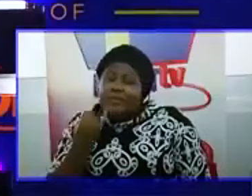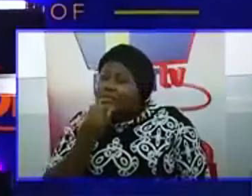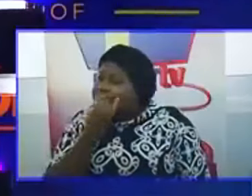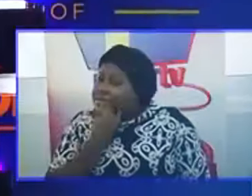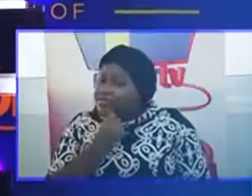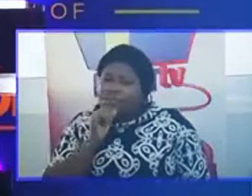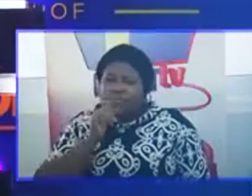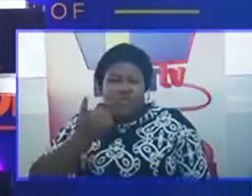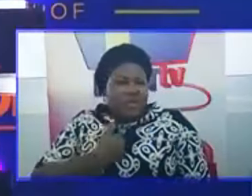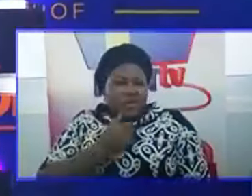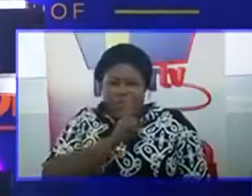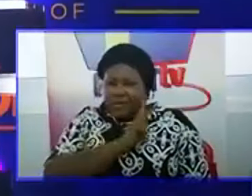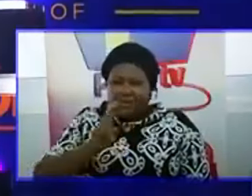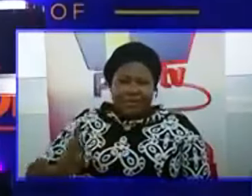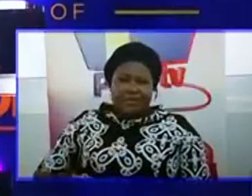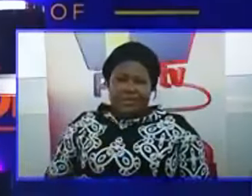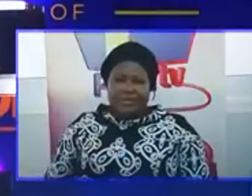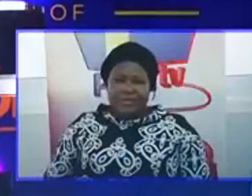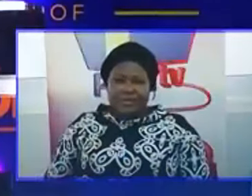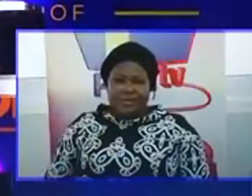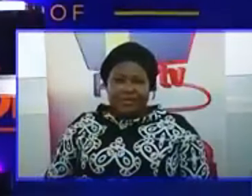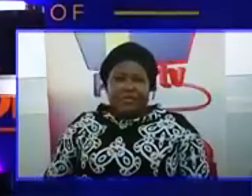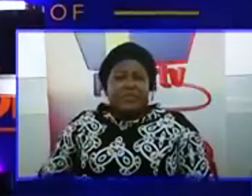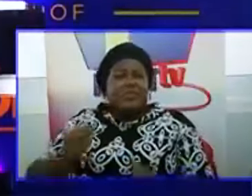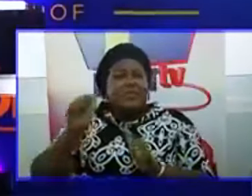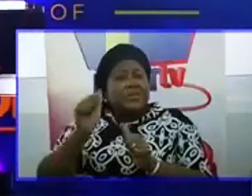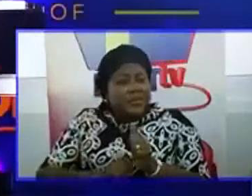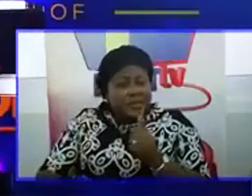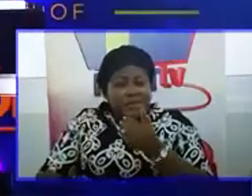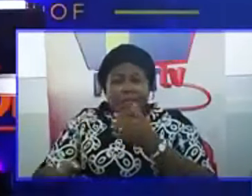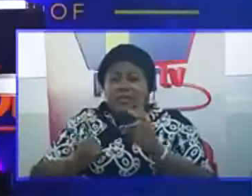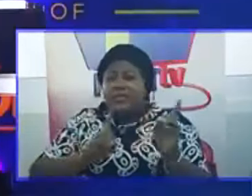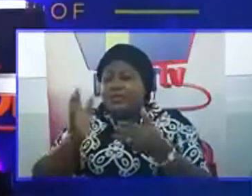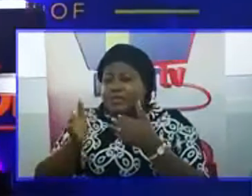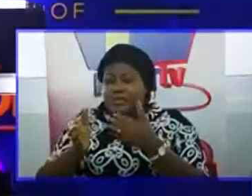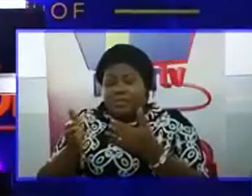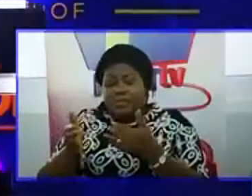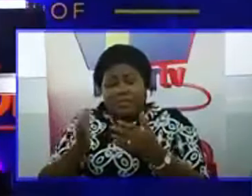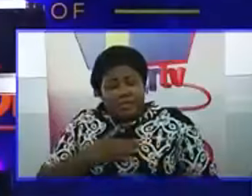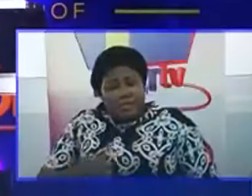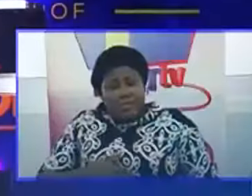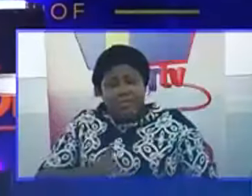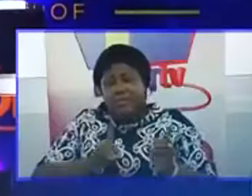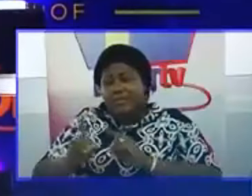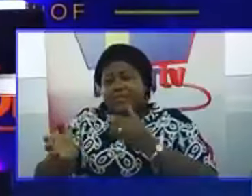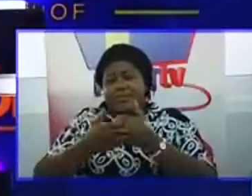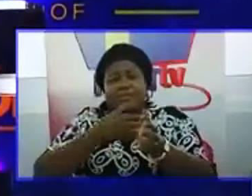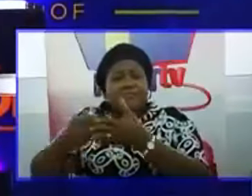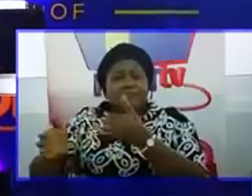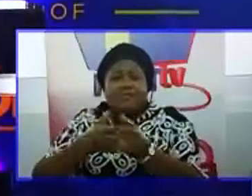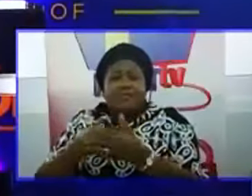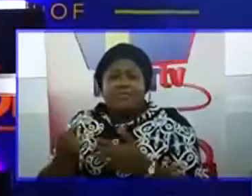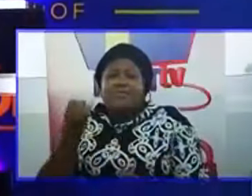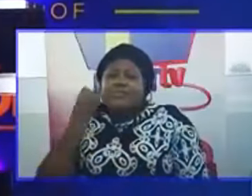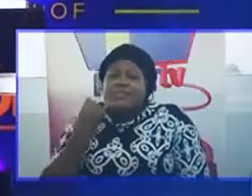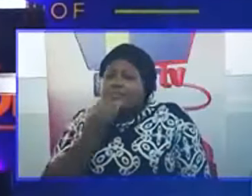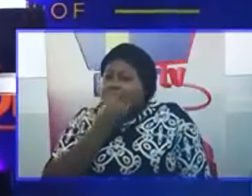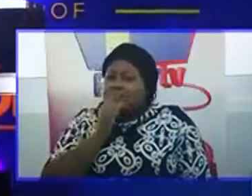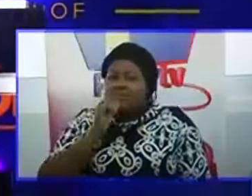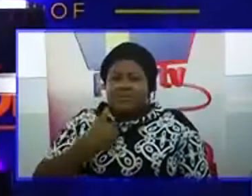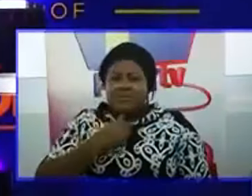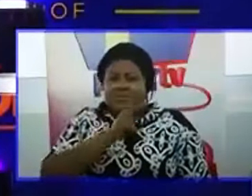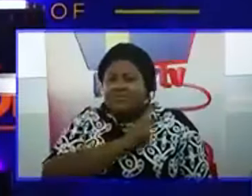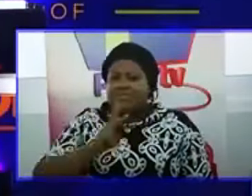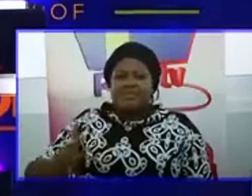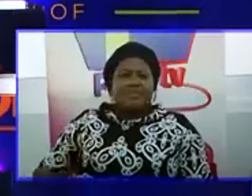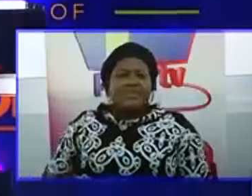king. Everyone did as he saw fit. Lawlessness. Israel had no king. Everyone did as